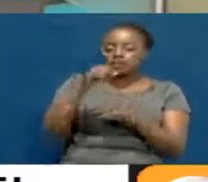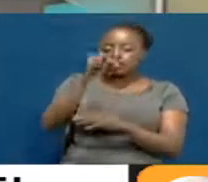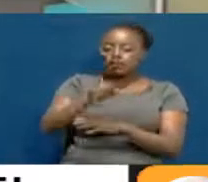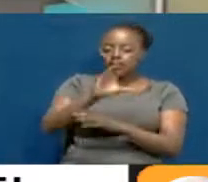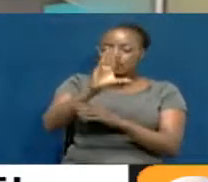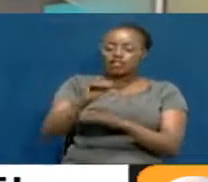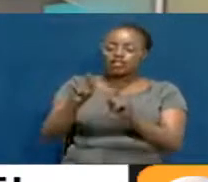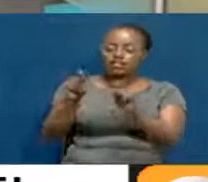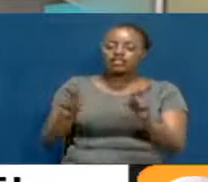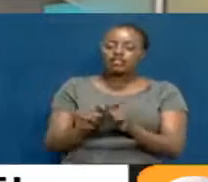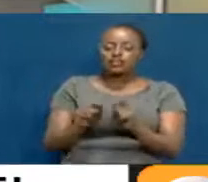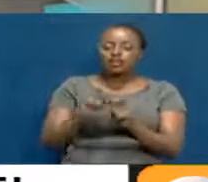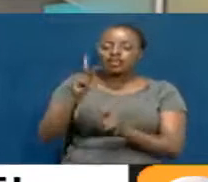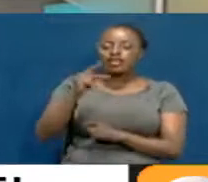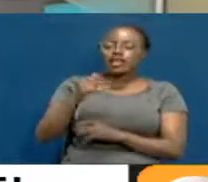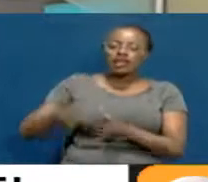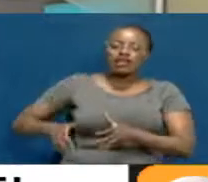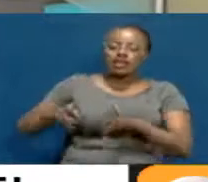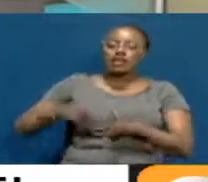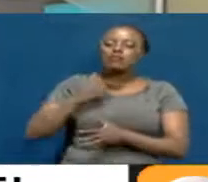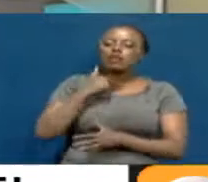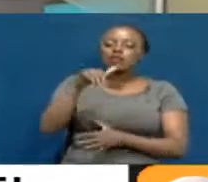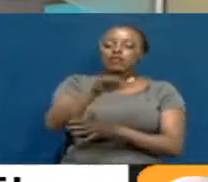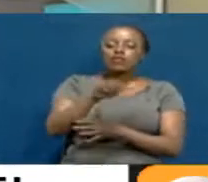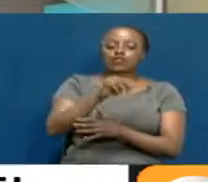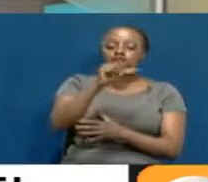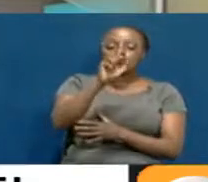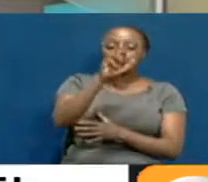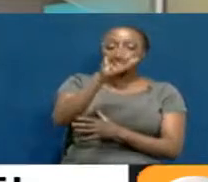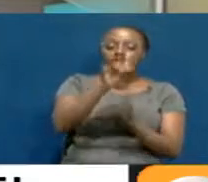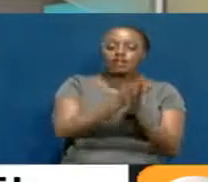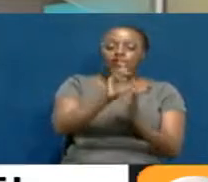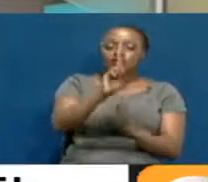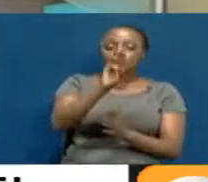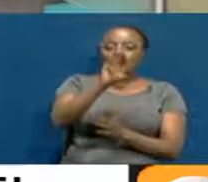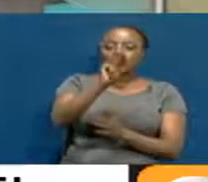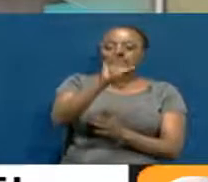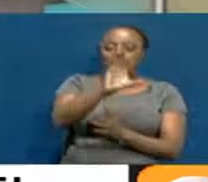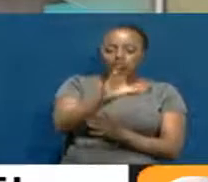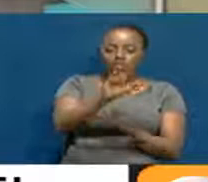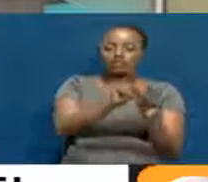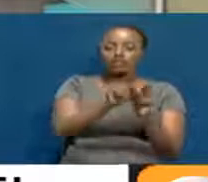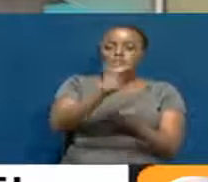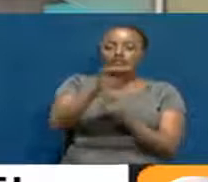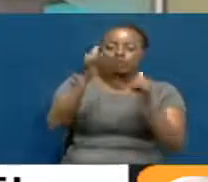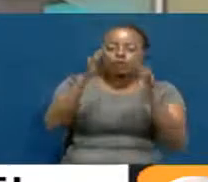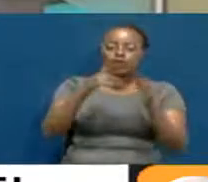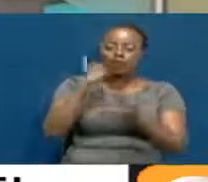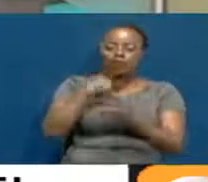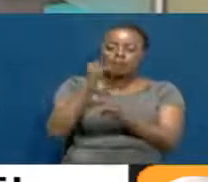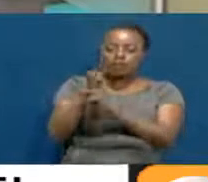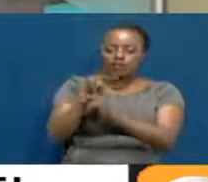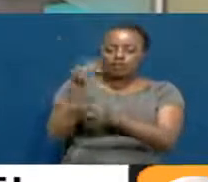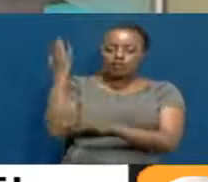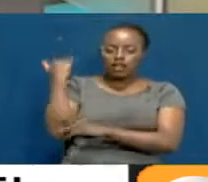Kenya Rugby Union grounds. Bethwel Anami, George Nyambua, Dominic Coulson and Beldad Ogeta are the four players who've been retained from the